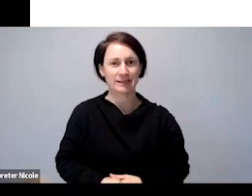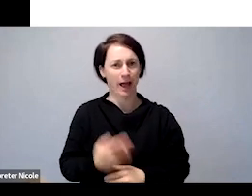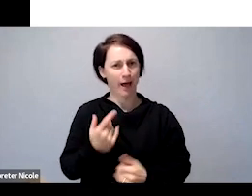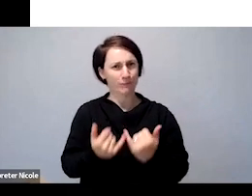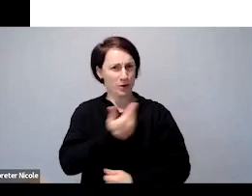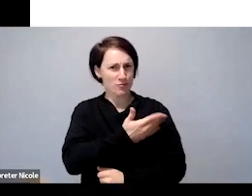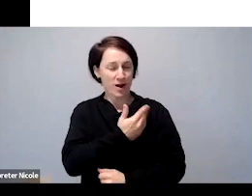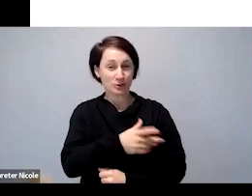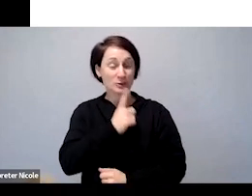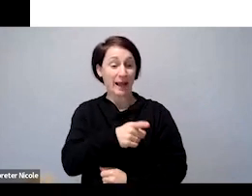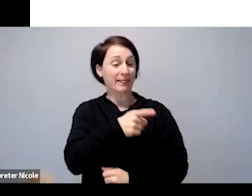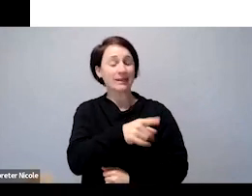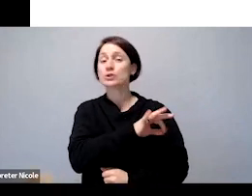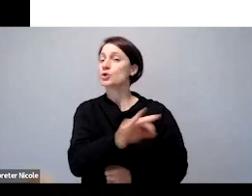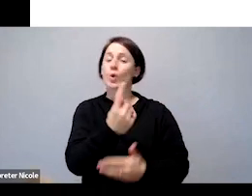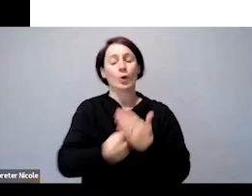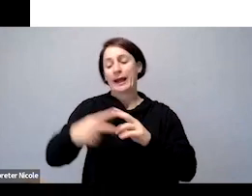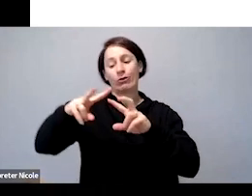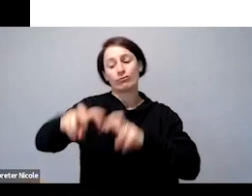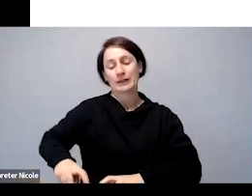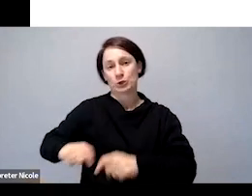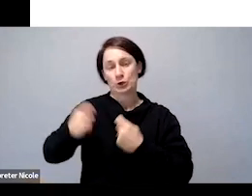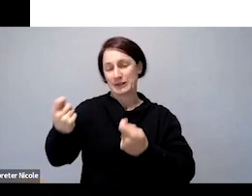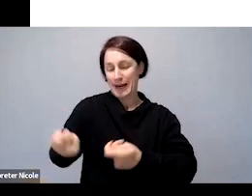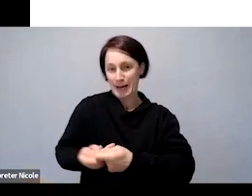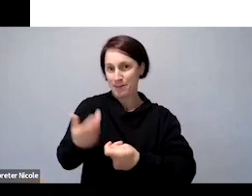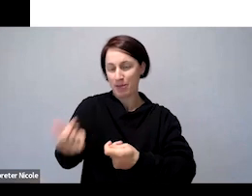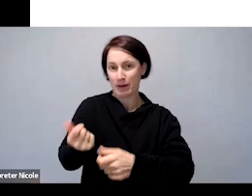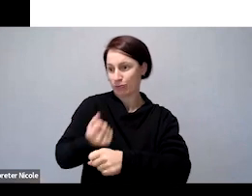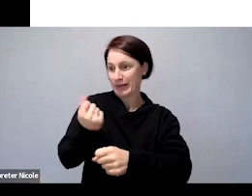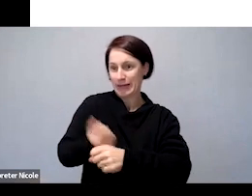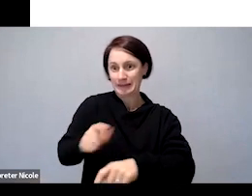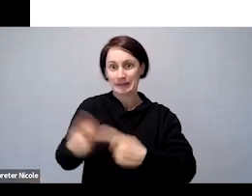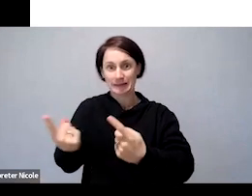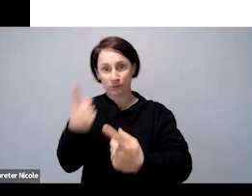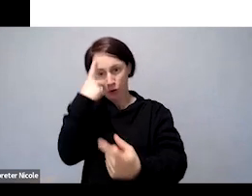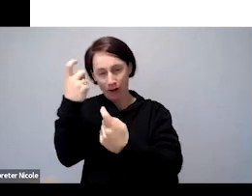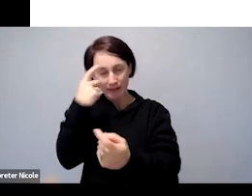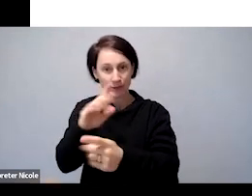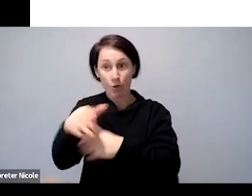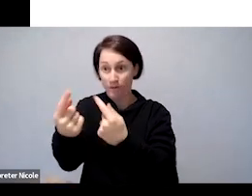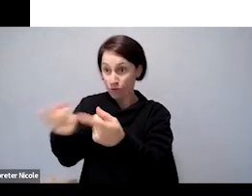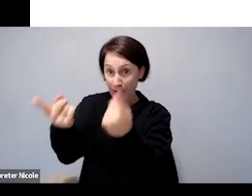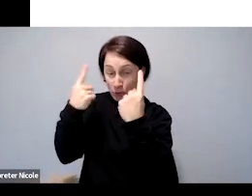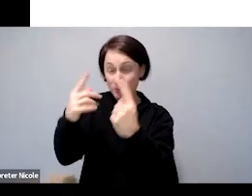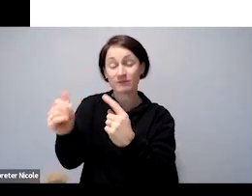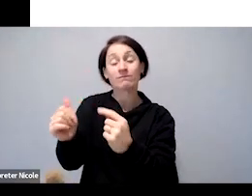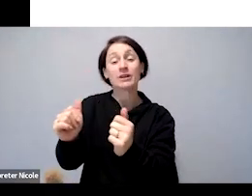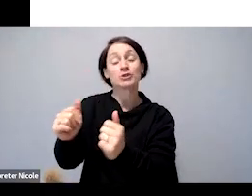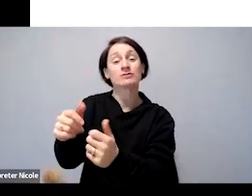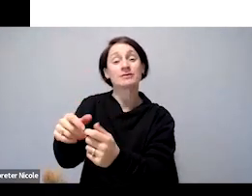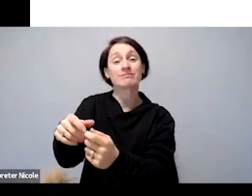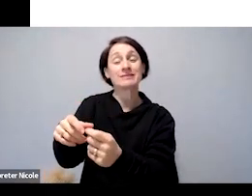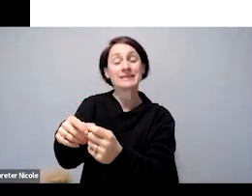well beyond the research team that simply created a listserv and a way of connecting all of our PCEP graduates, and is now really turning into